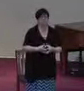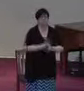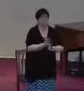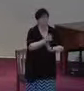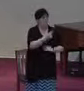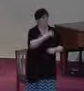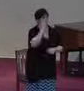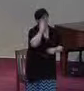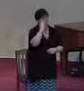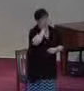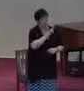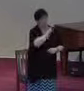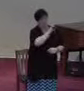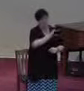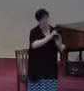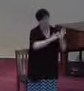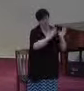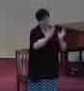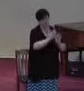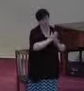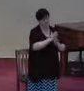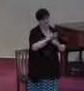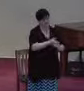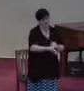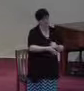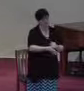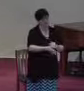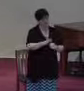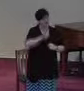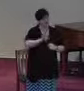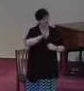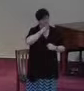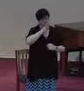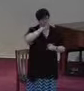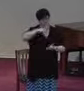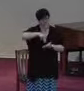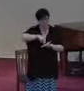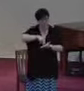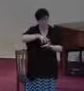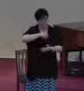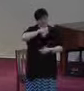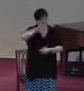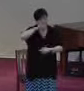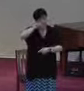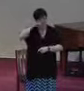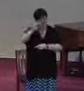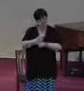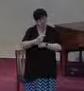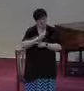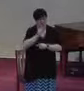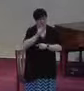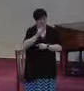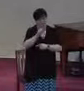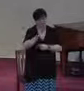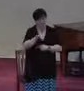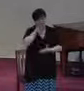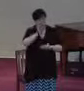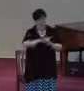Near the cross of Jesus stood his mother. His mother's sister, Mary, the wife of